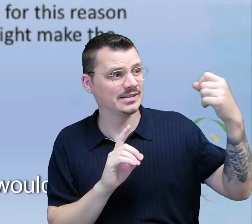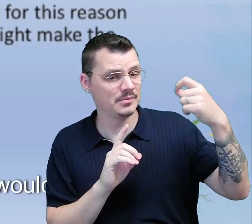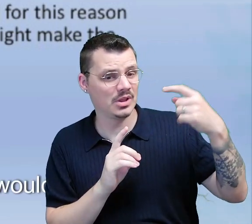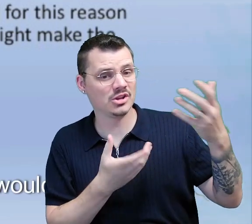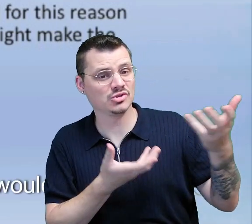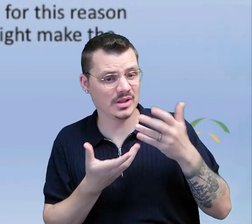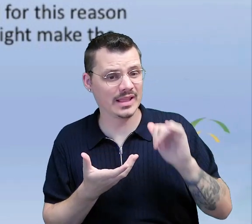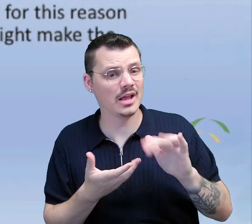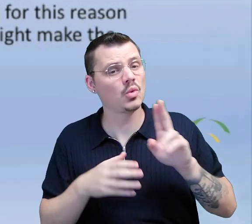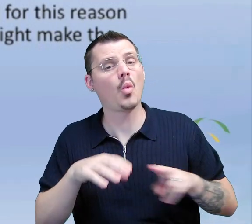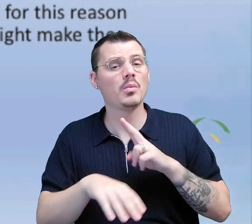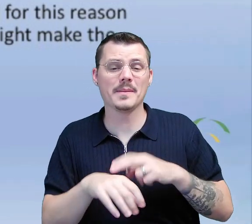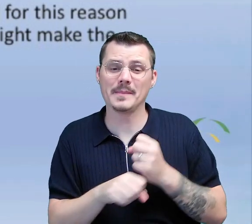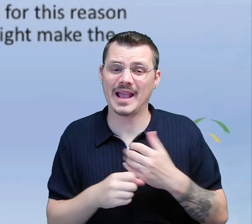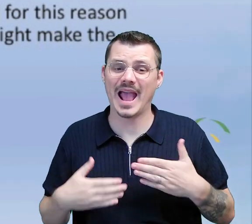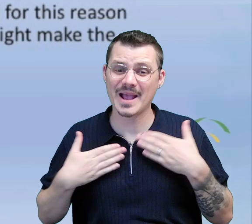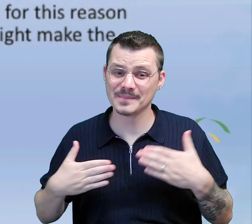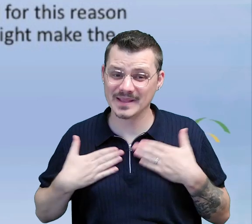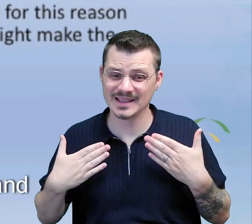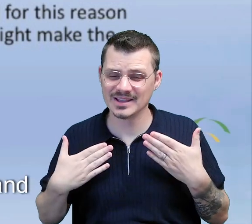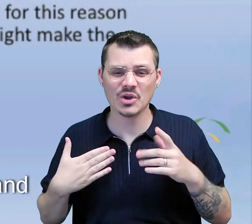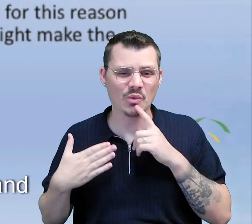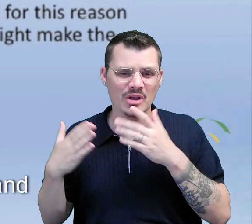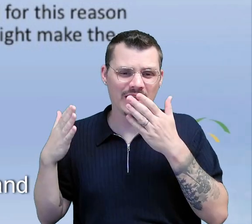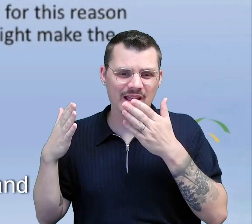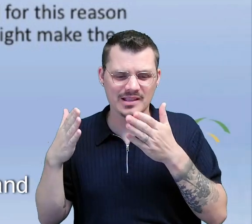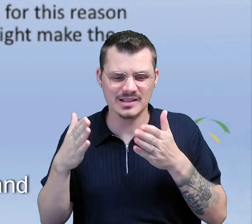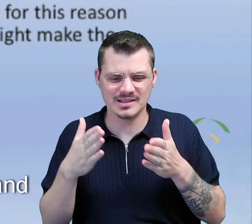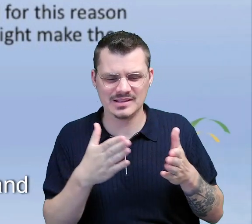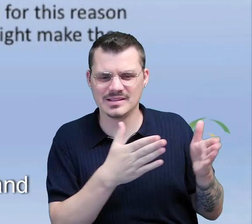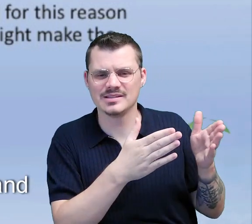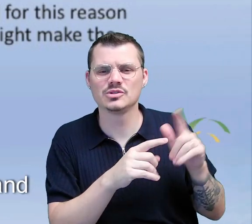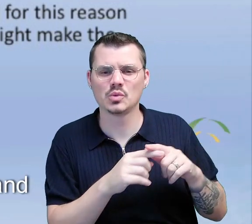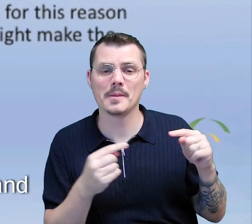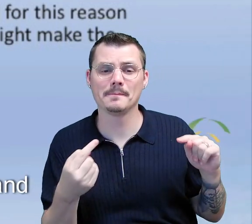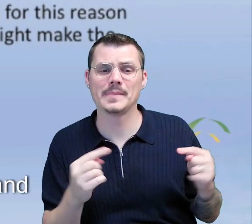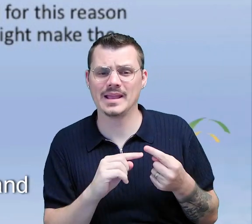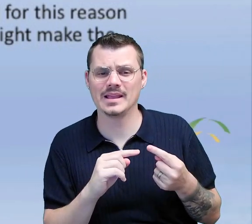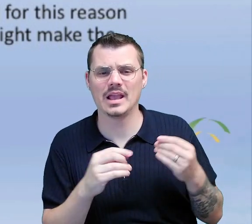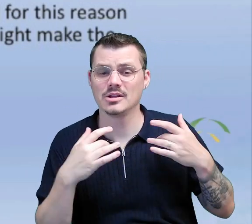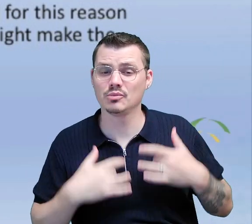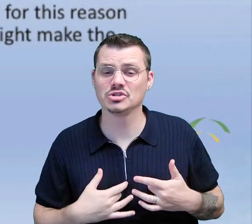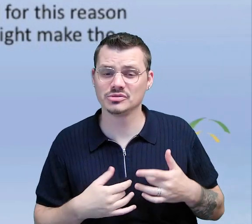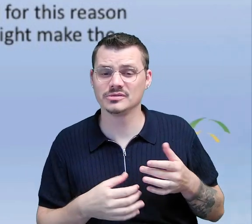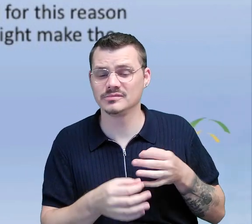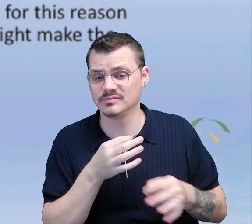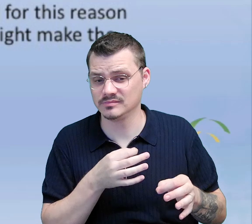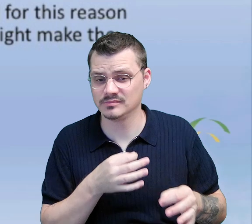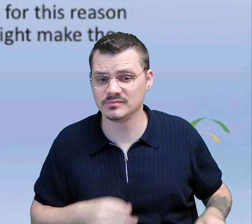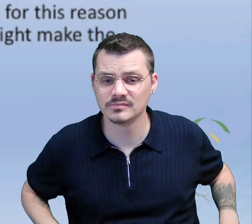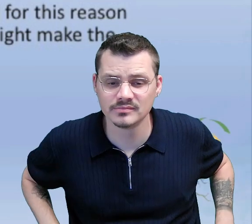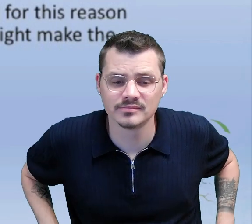incoming stimulation that would ordinarily make them happy actually gets diverted into the pain and depression parts of the